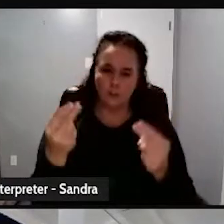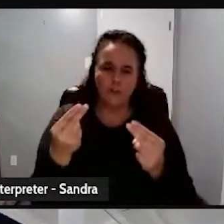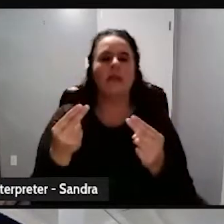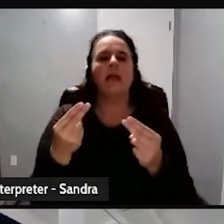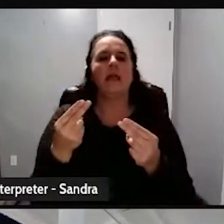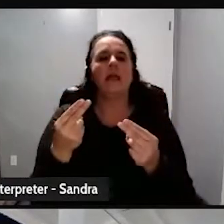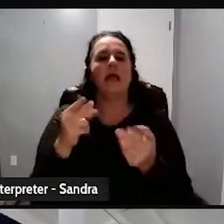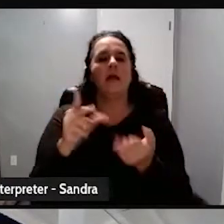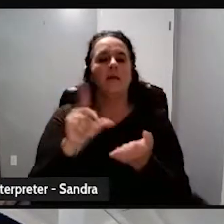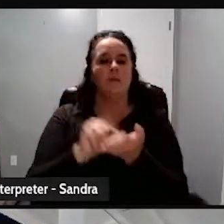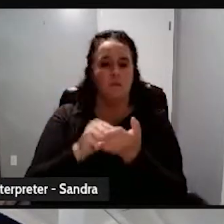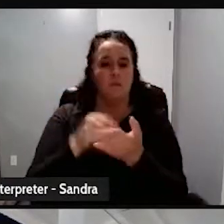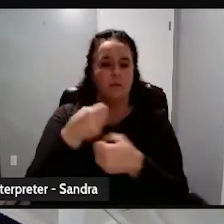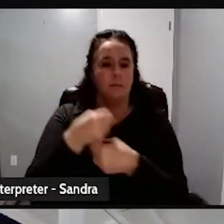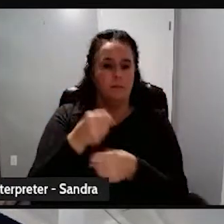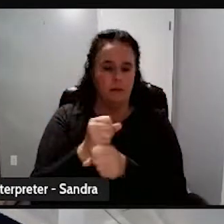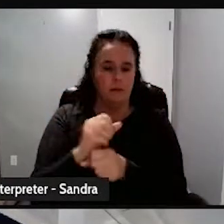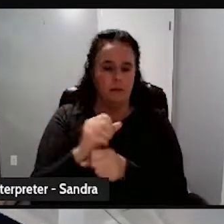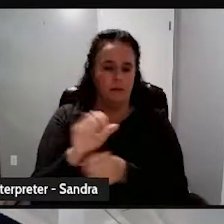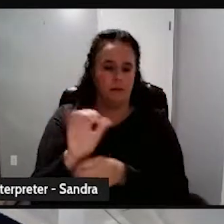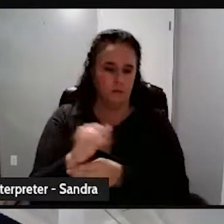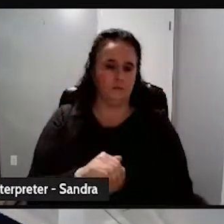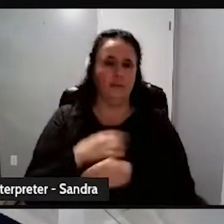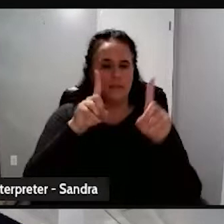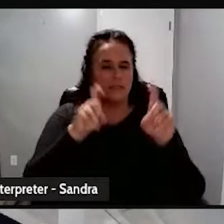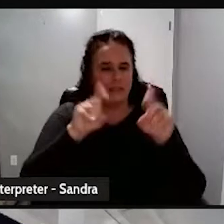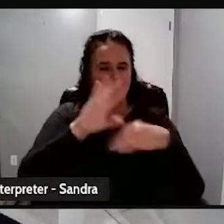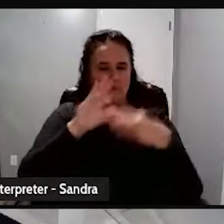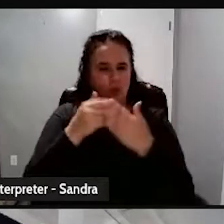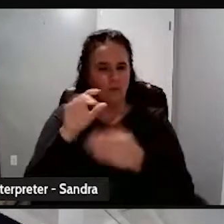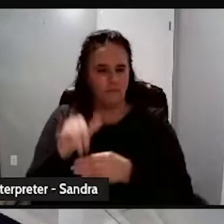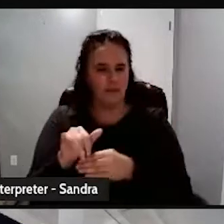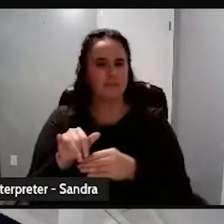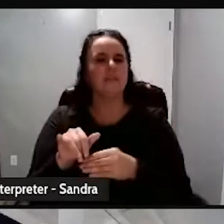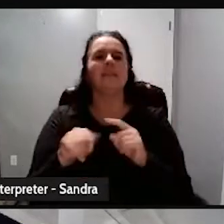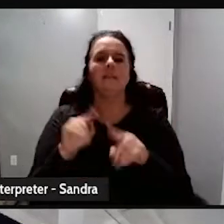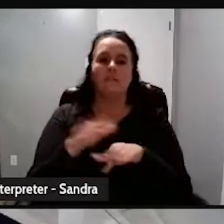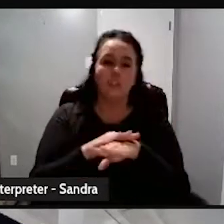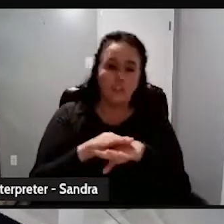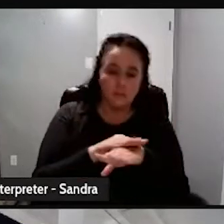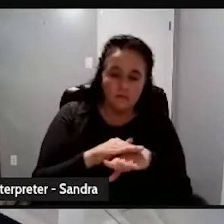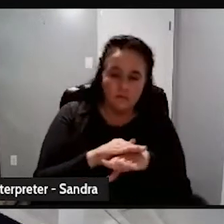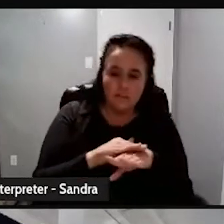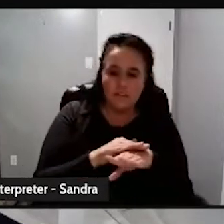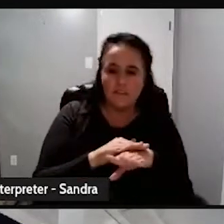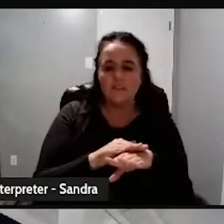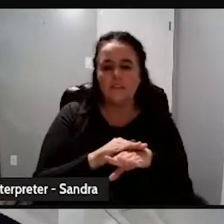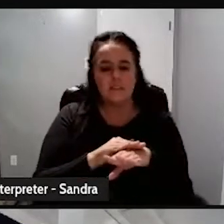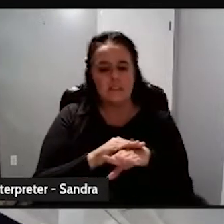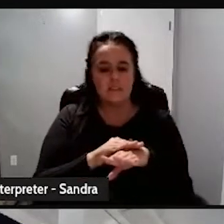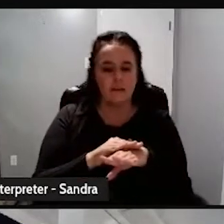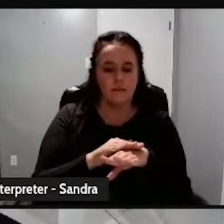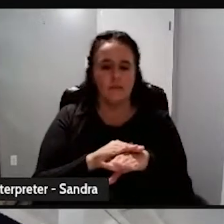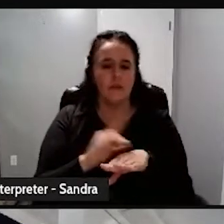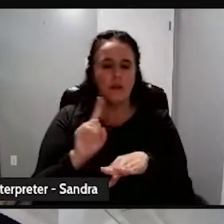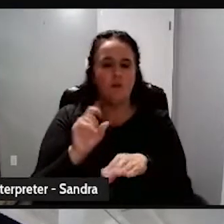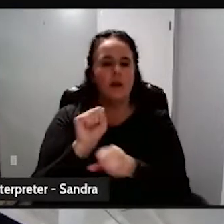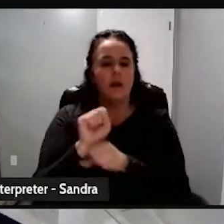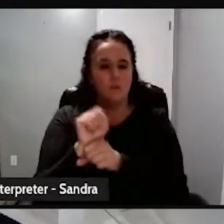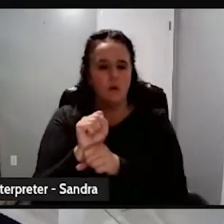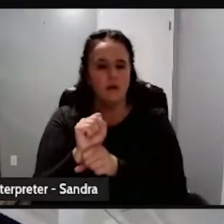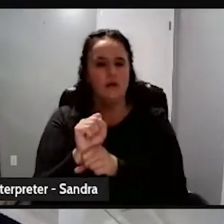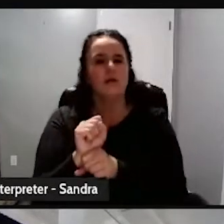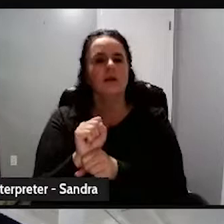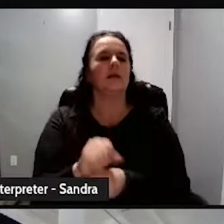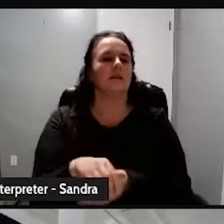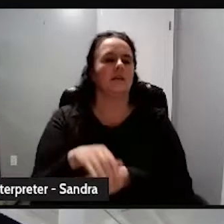I've been experimenting with, using various surfaces on which to work, such as velour